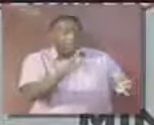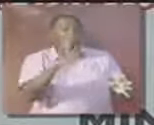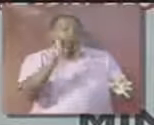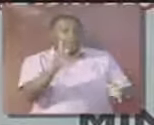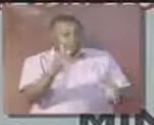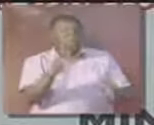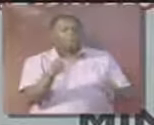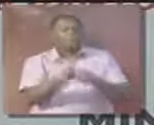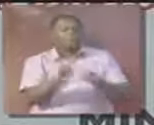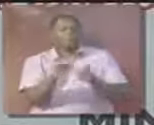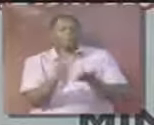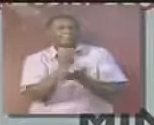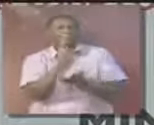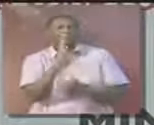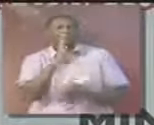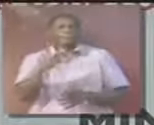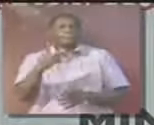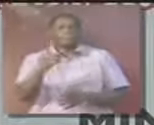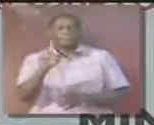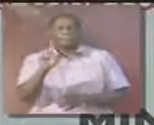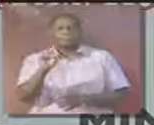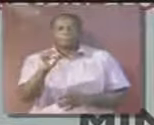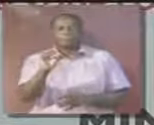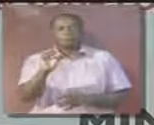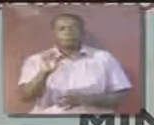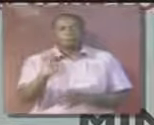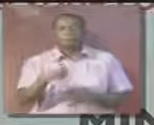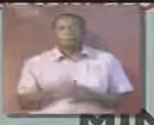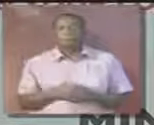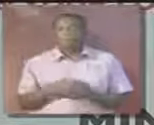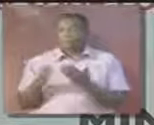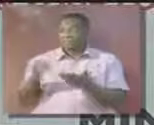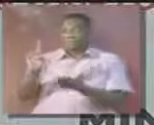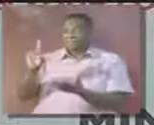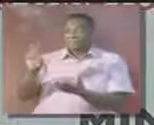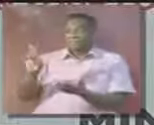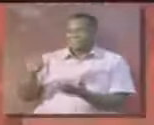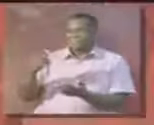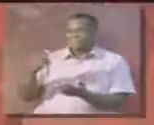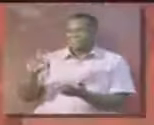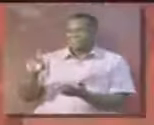to Dr. Hines for the epidemiological update.